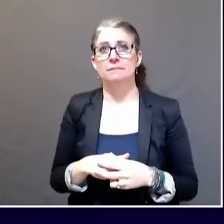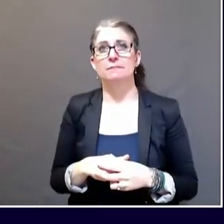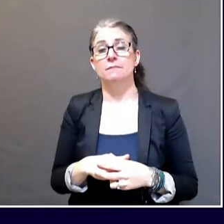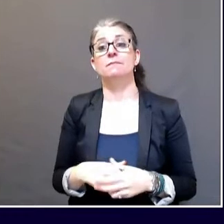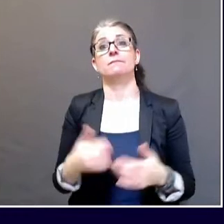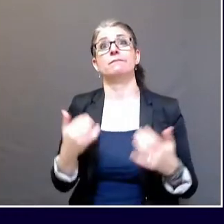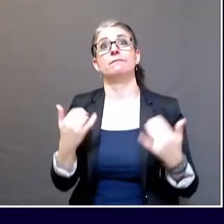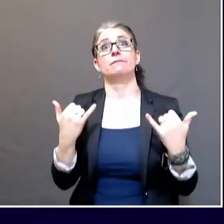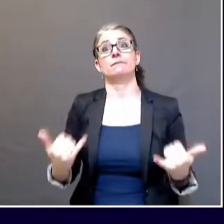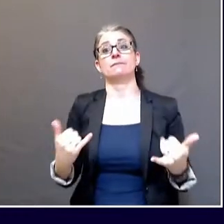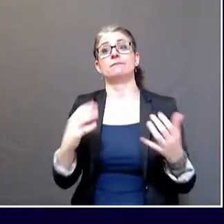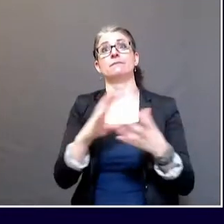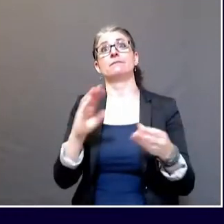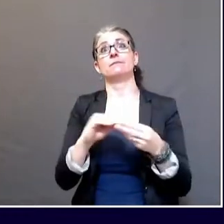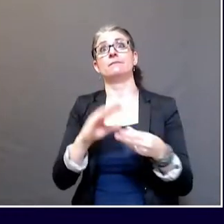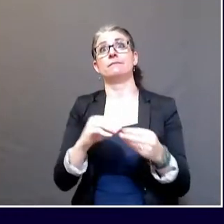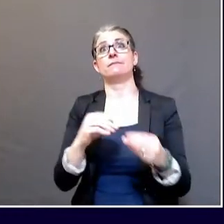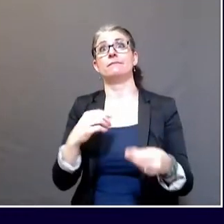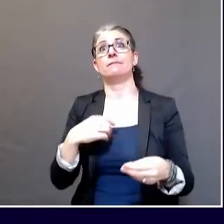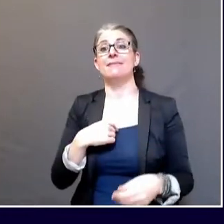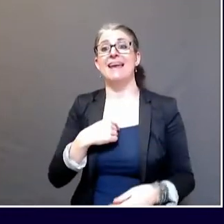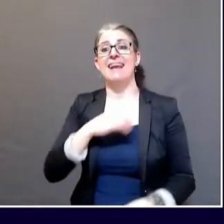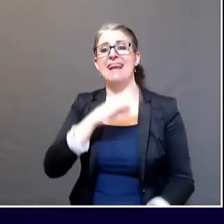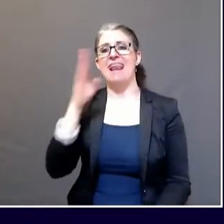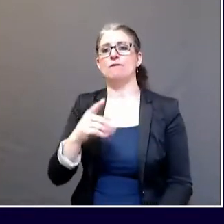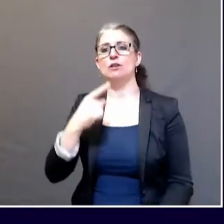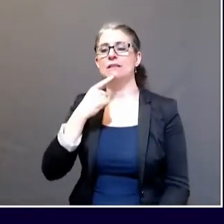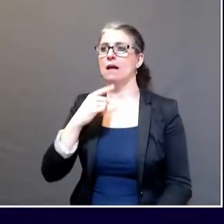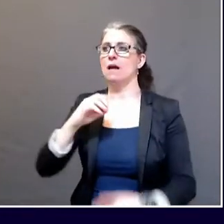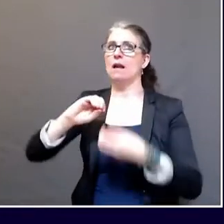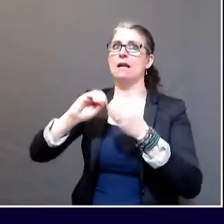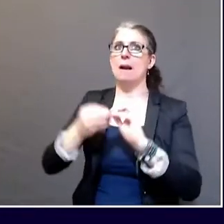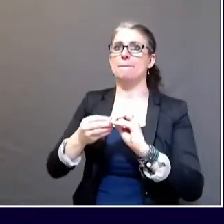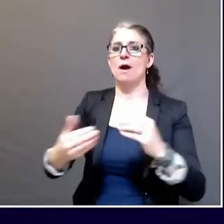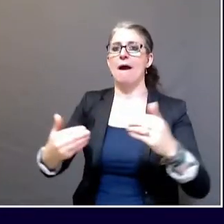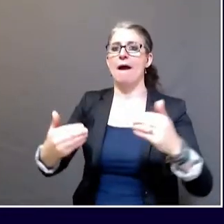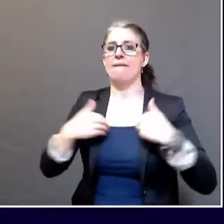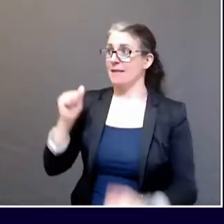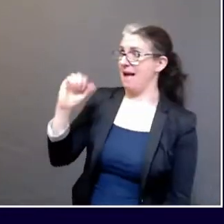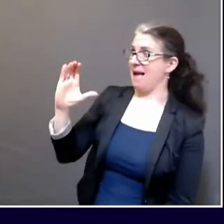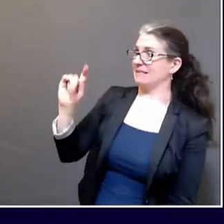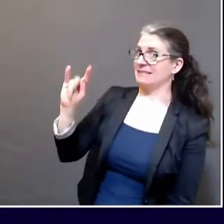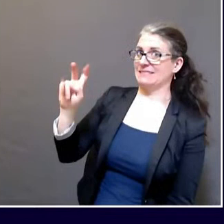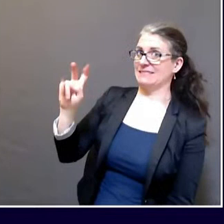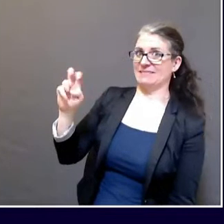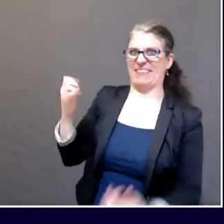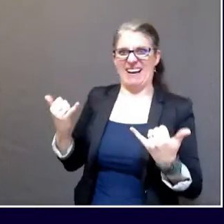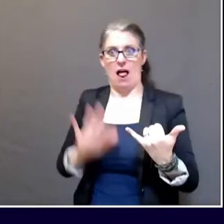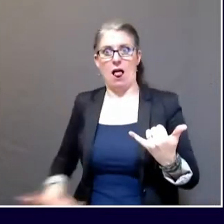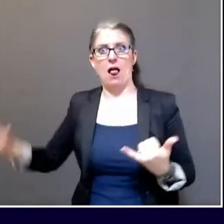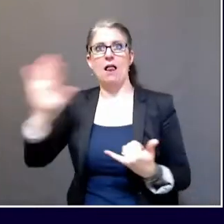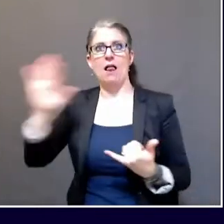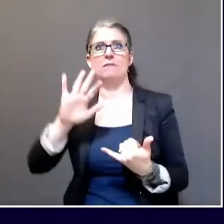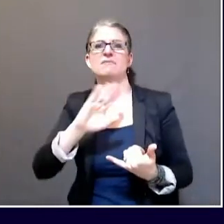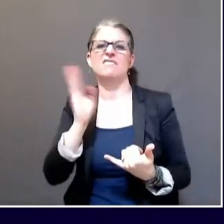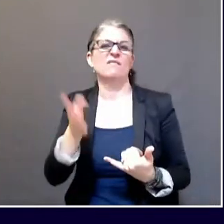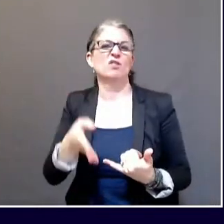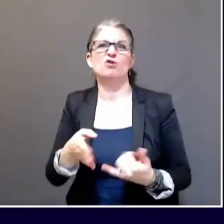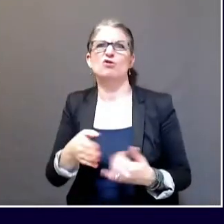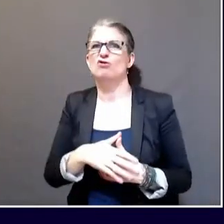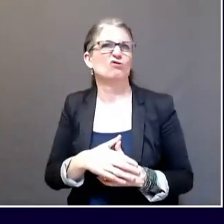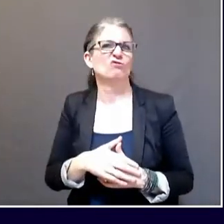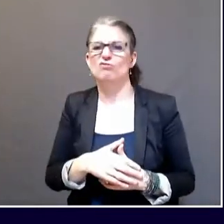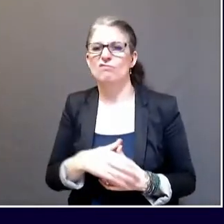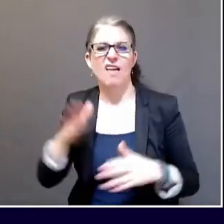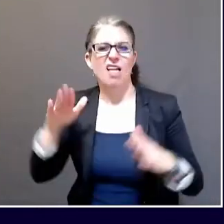on the number of active cases in Maine, because there's not a really strict clinical or epidemiological definition for